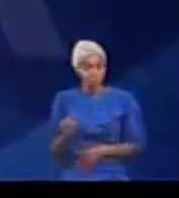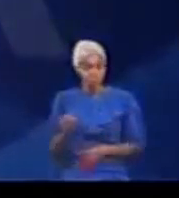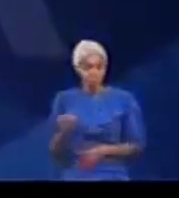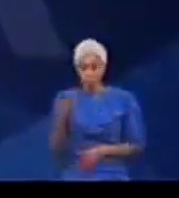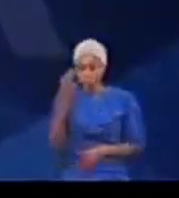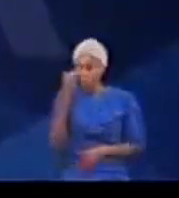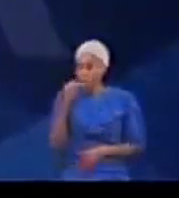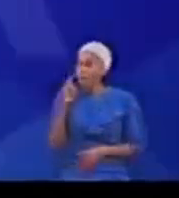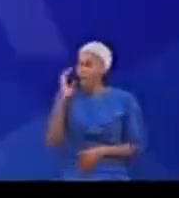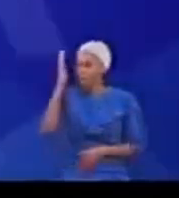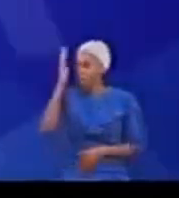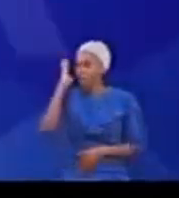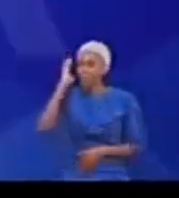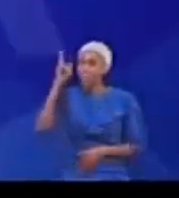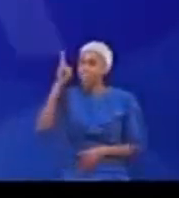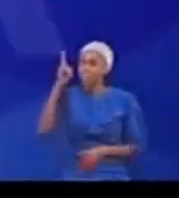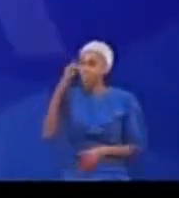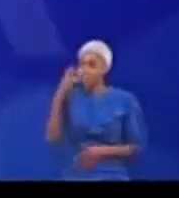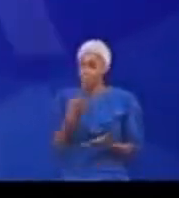generations.